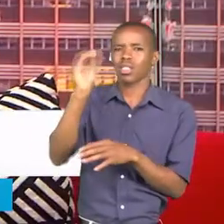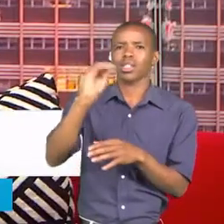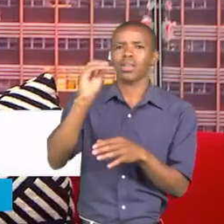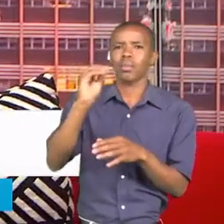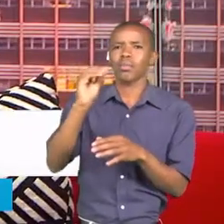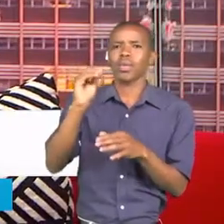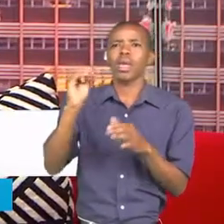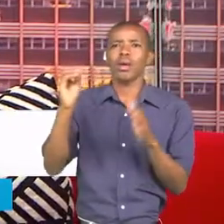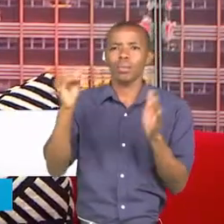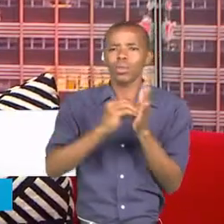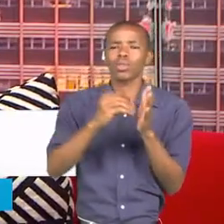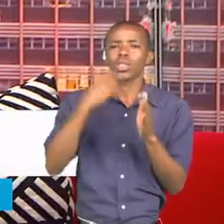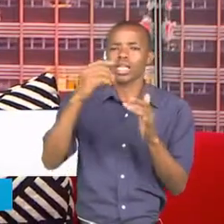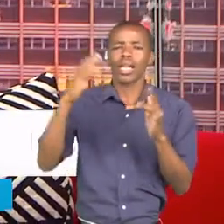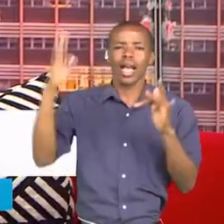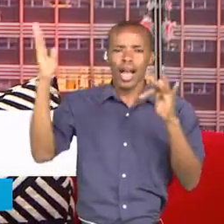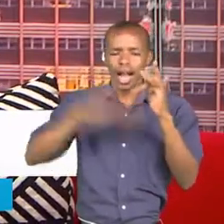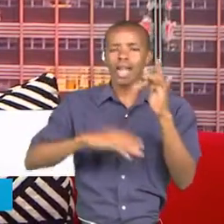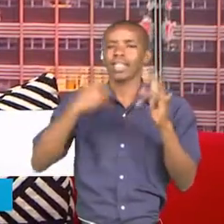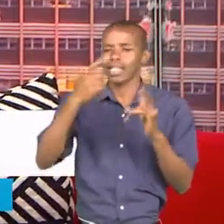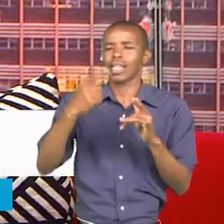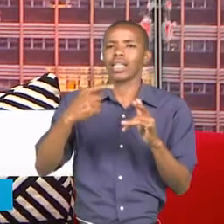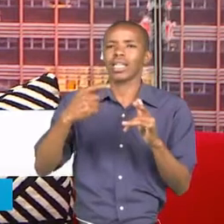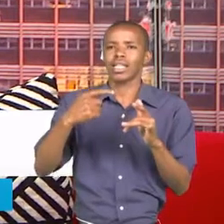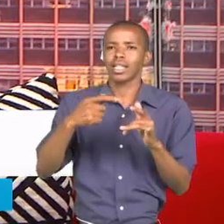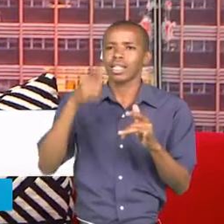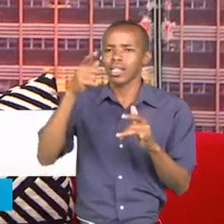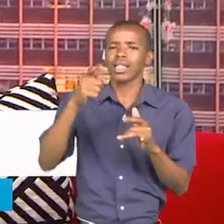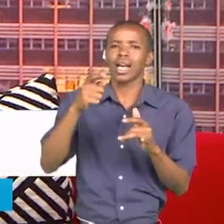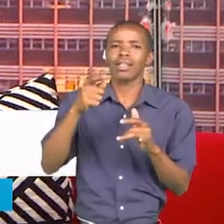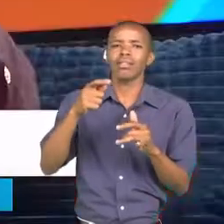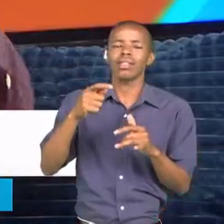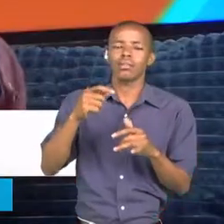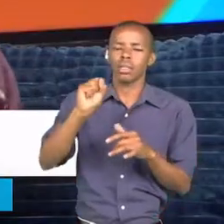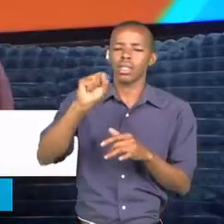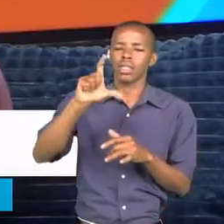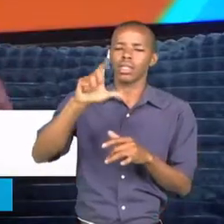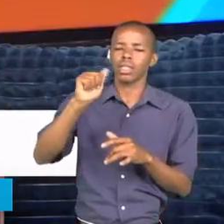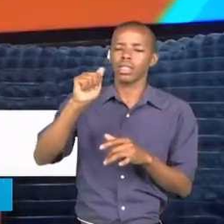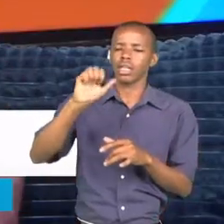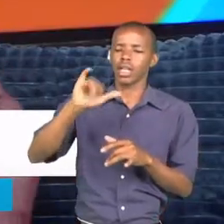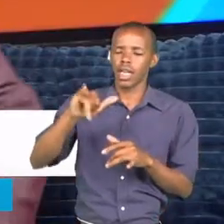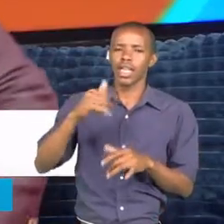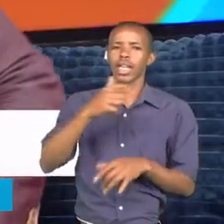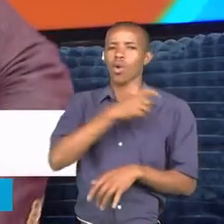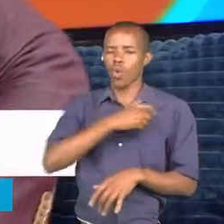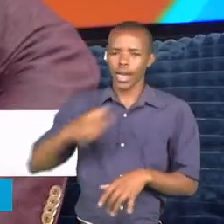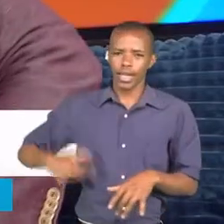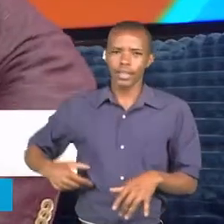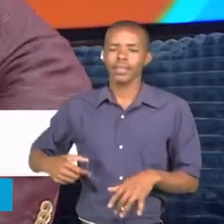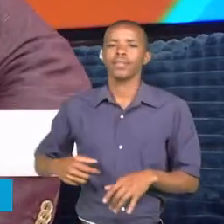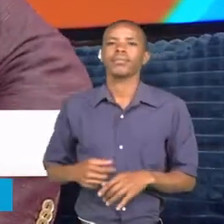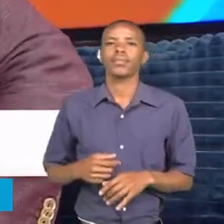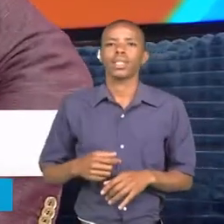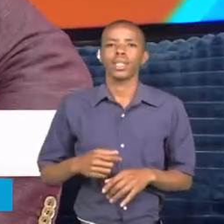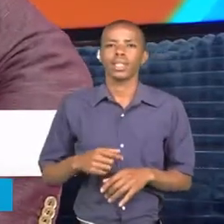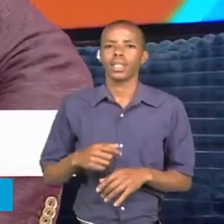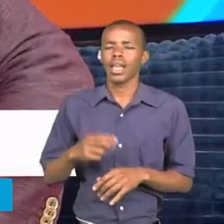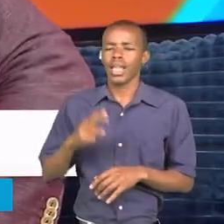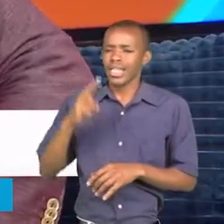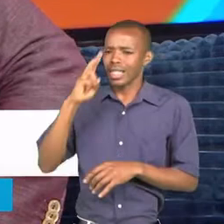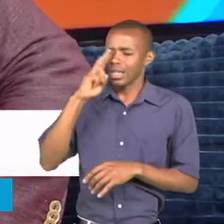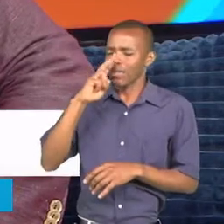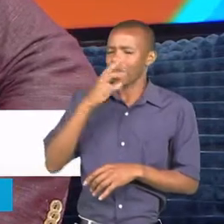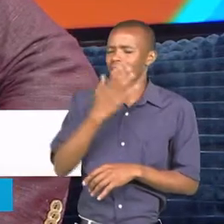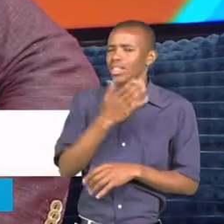me put the words you can't say. All right, let's take a break. Those are slay queens and kings. Let's take a break. Now, it's something funny because